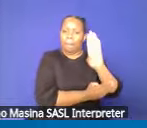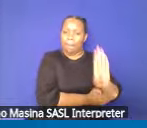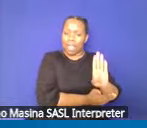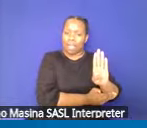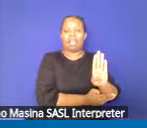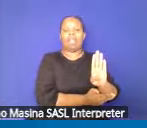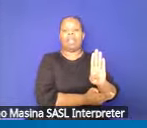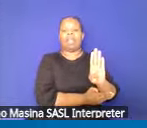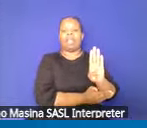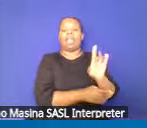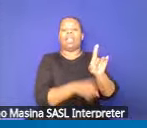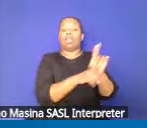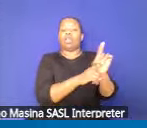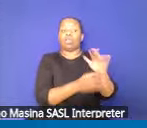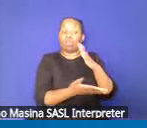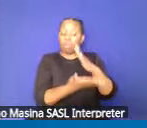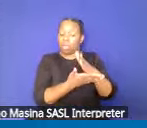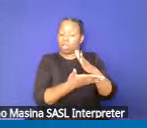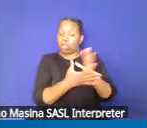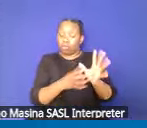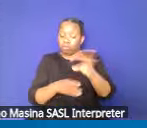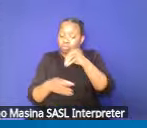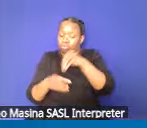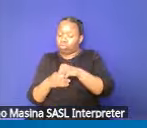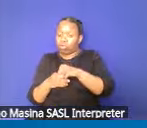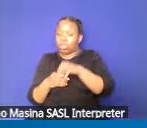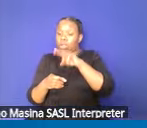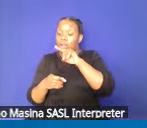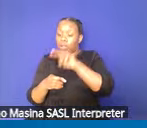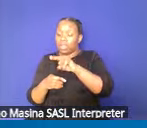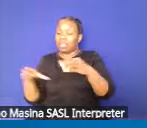have the inclusion of these entities.